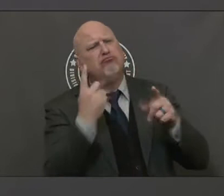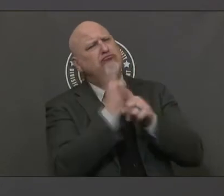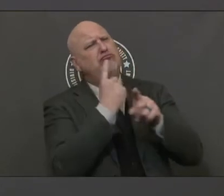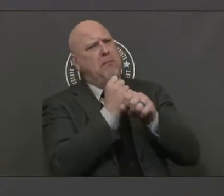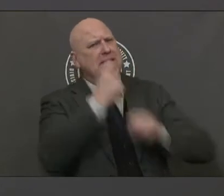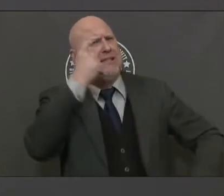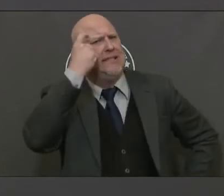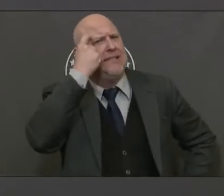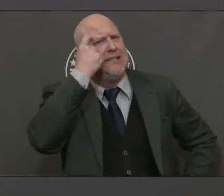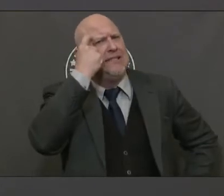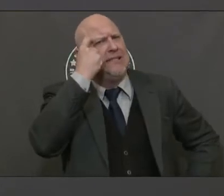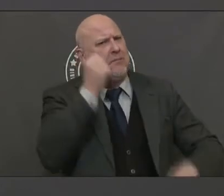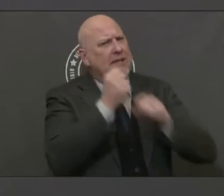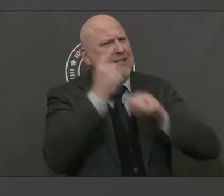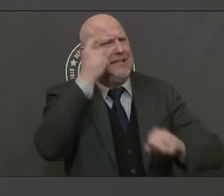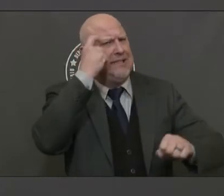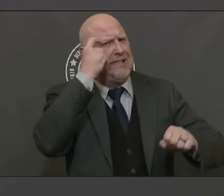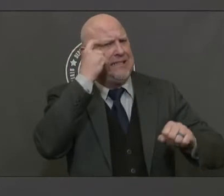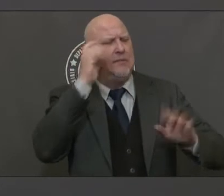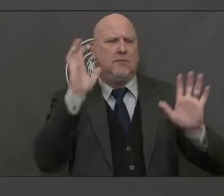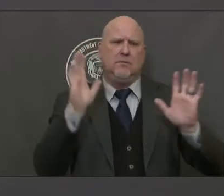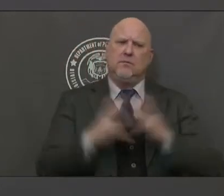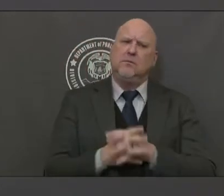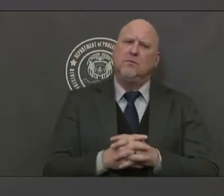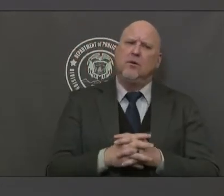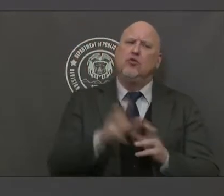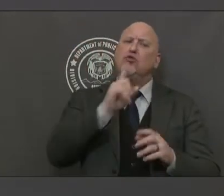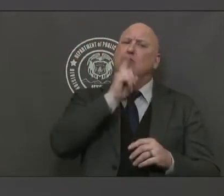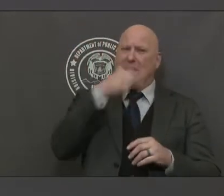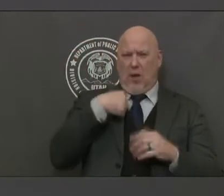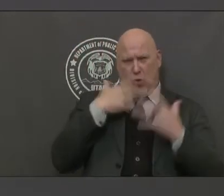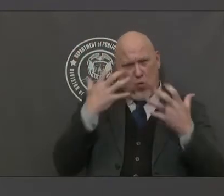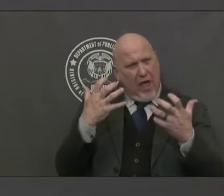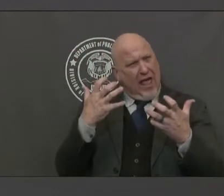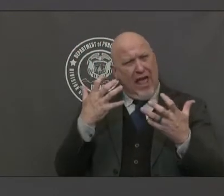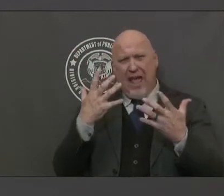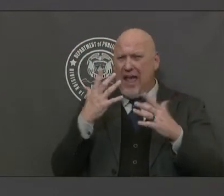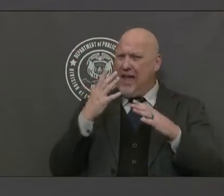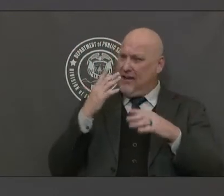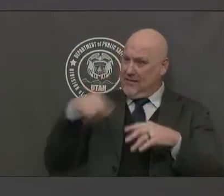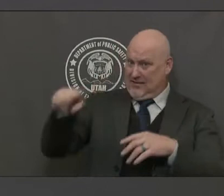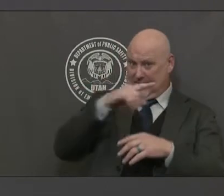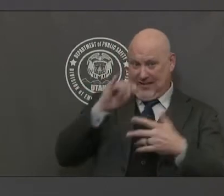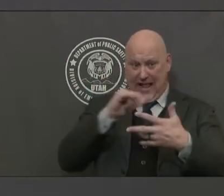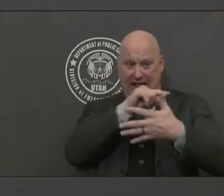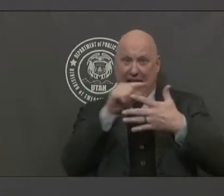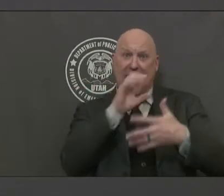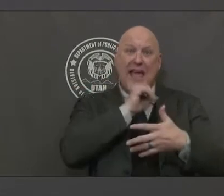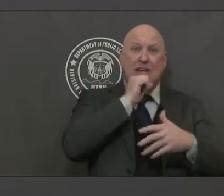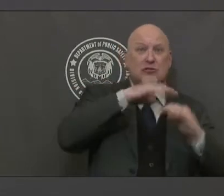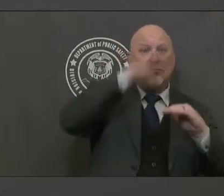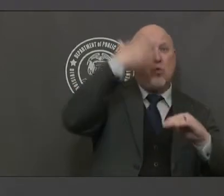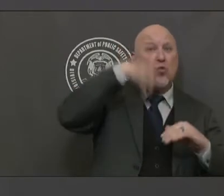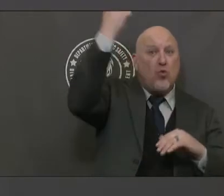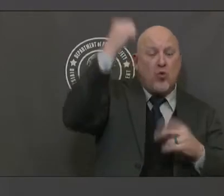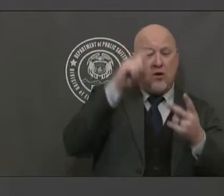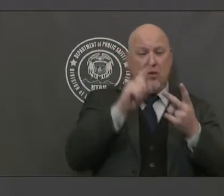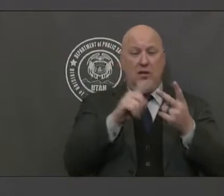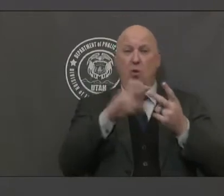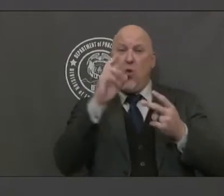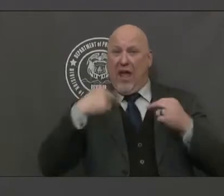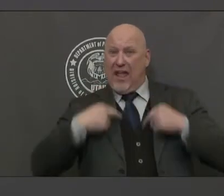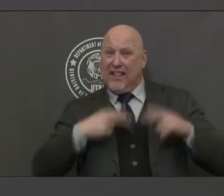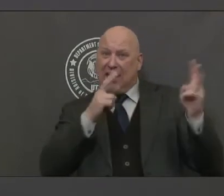trying to prevent hospitalizations and deaths, and it's working. So that's good news. We hope to have again